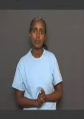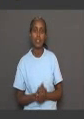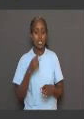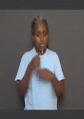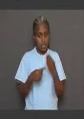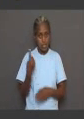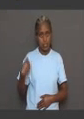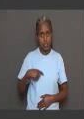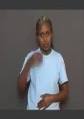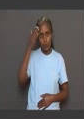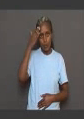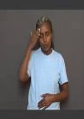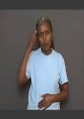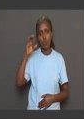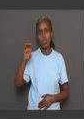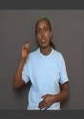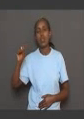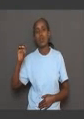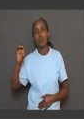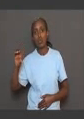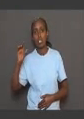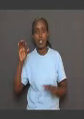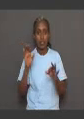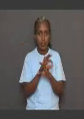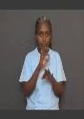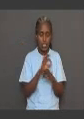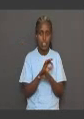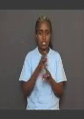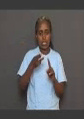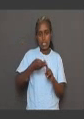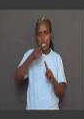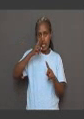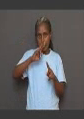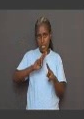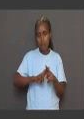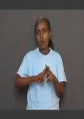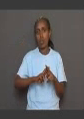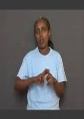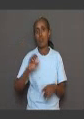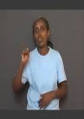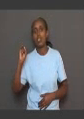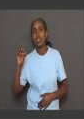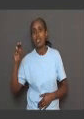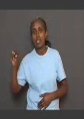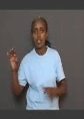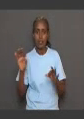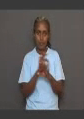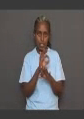Since we know that the cosecant function is the reciprocal of the sine